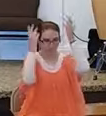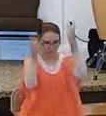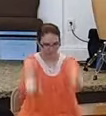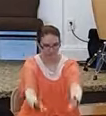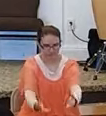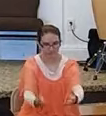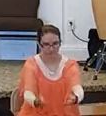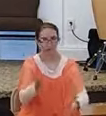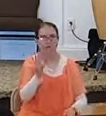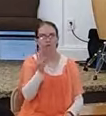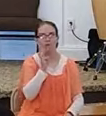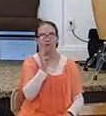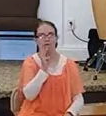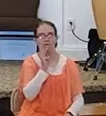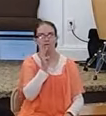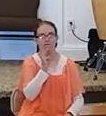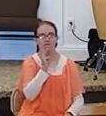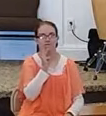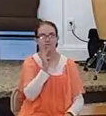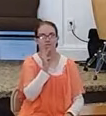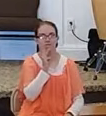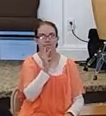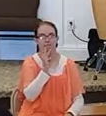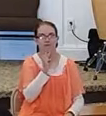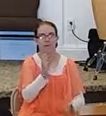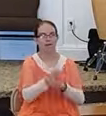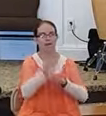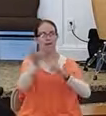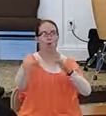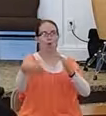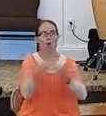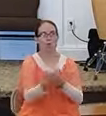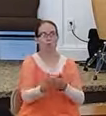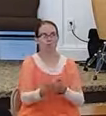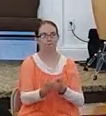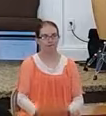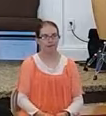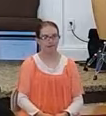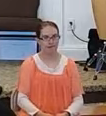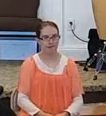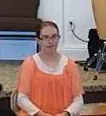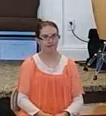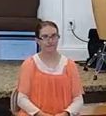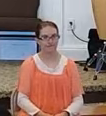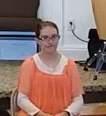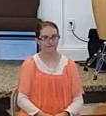water, hallelujah, amen, would be made whole.